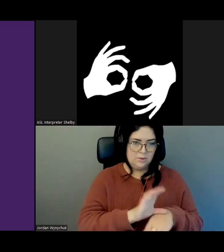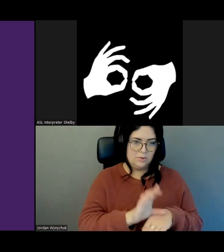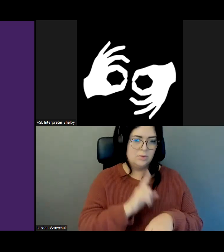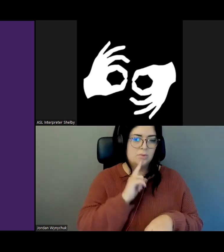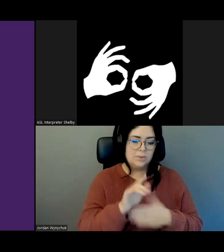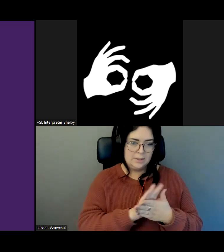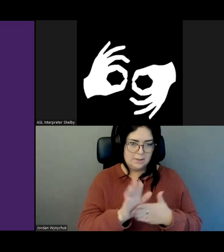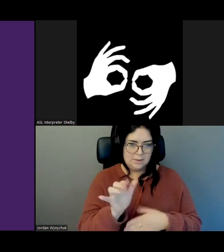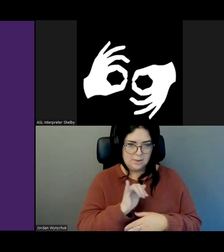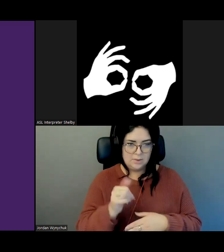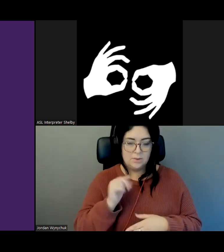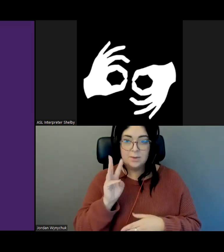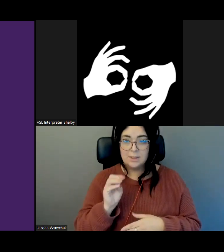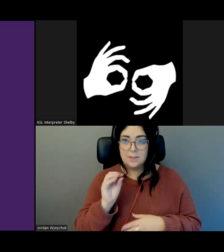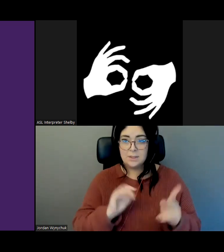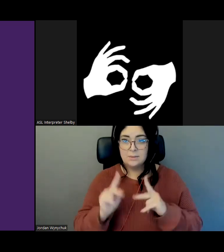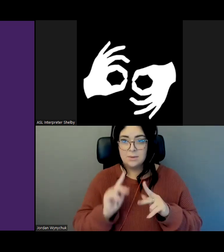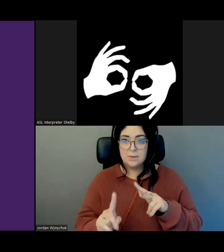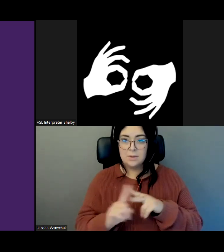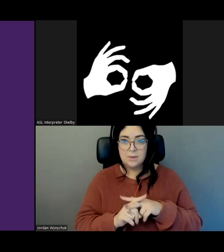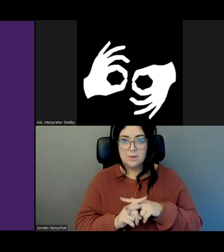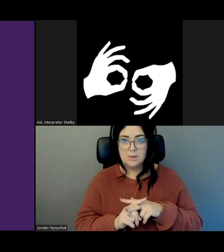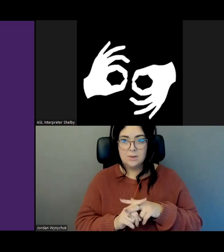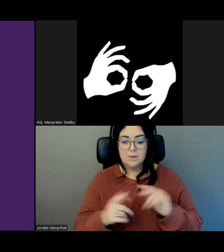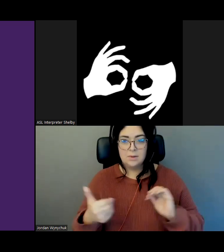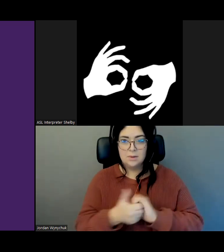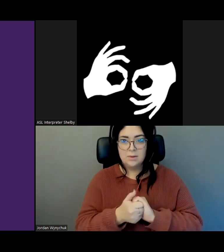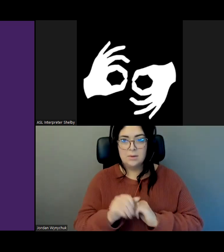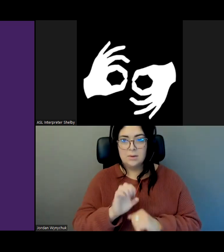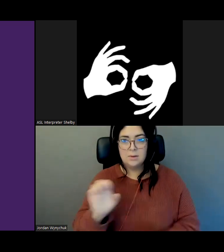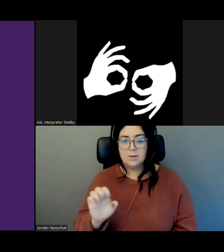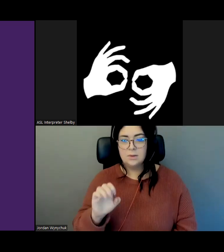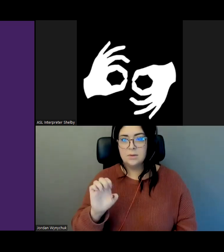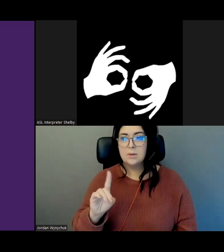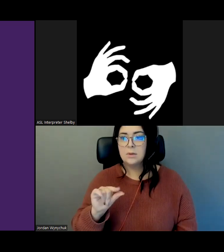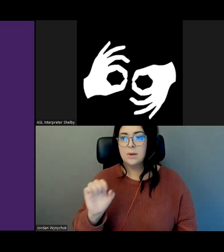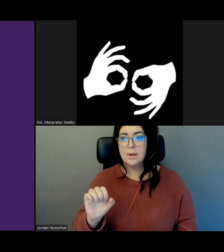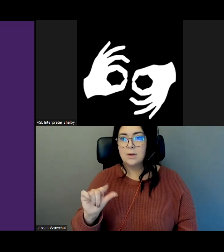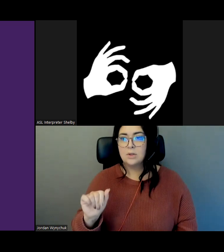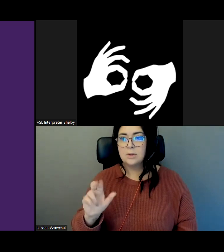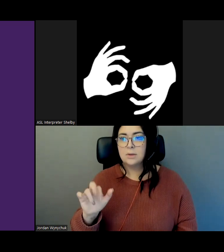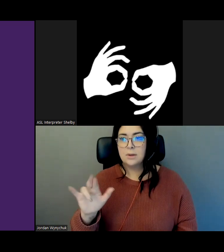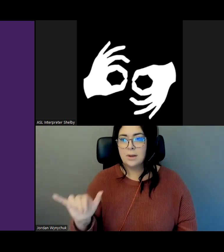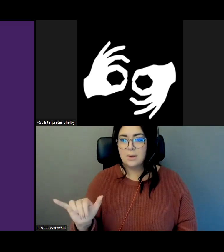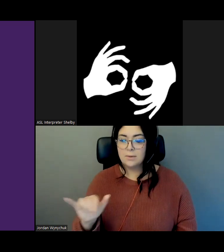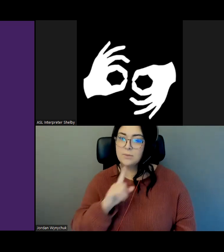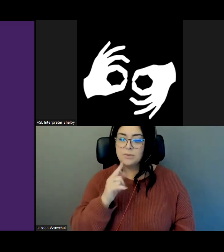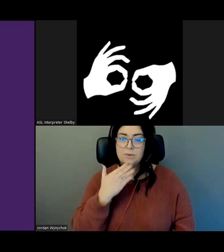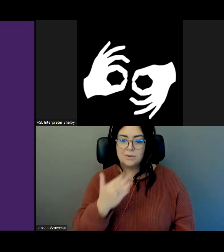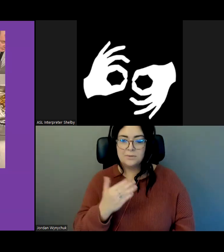well. We had 60 people for that event, and it was in partnership with Eastern Edge Gallery, Art Gallery. It went really